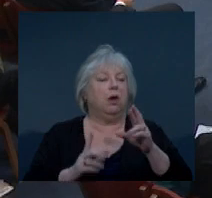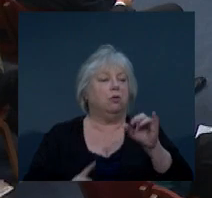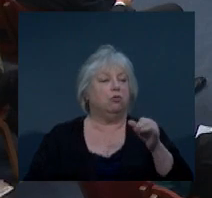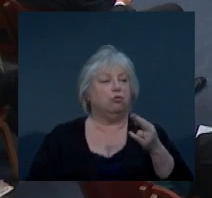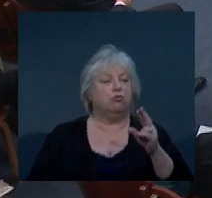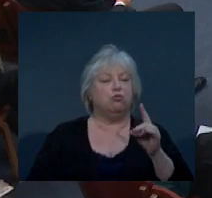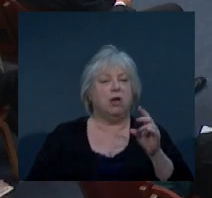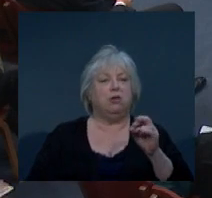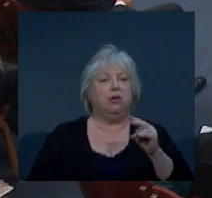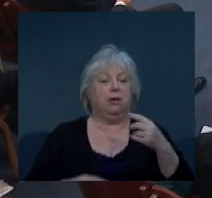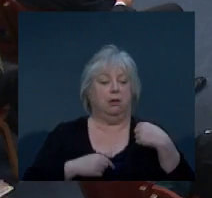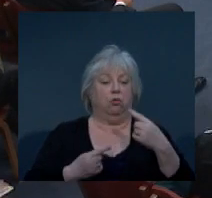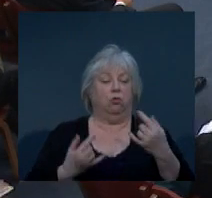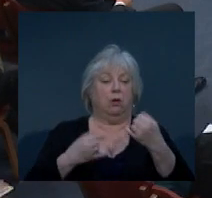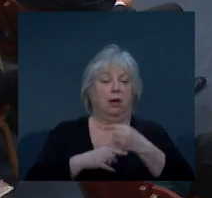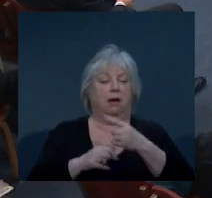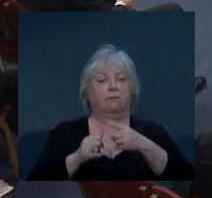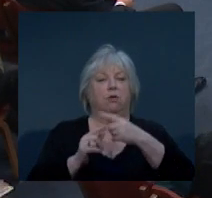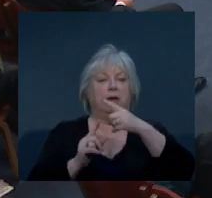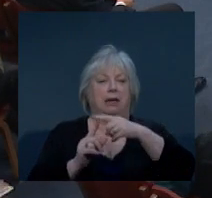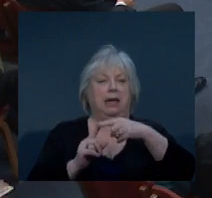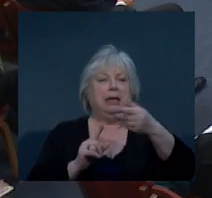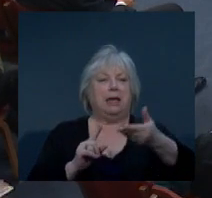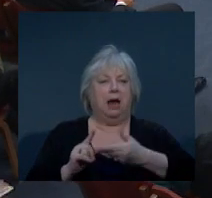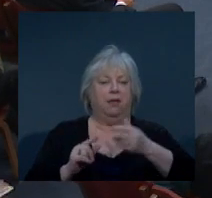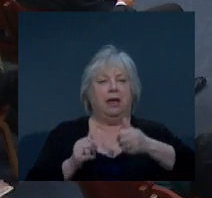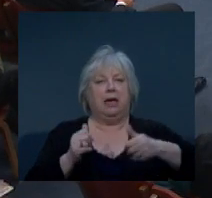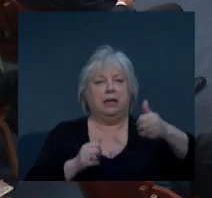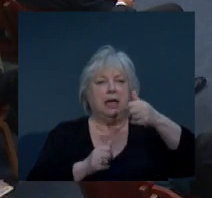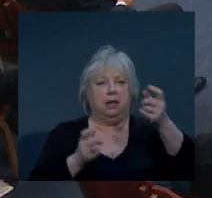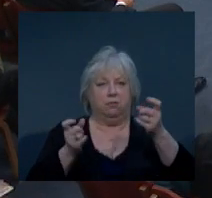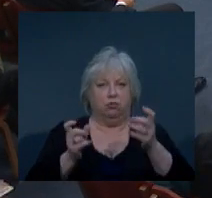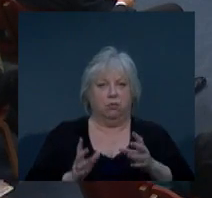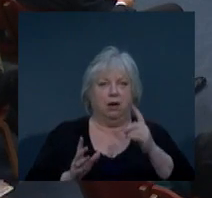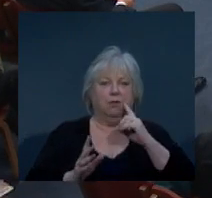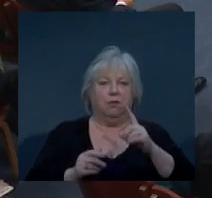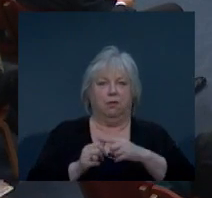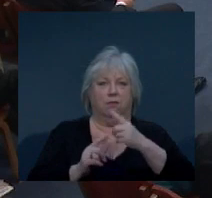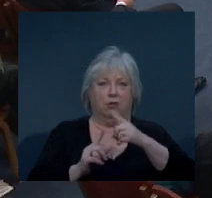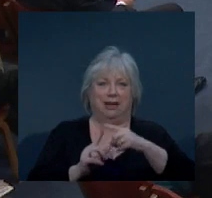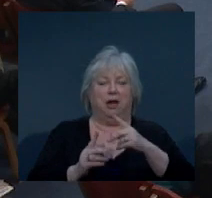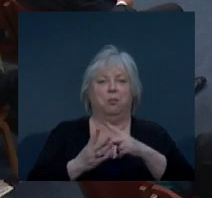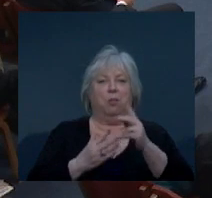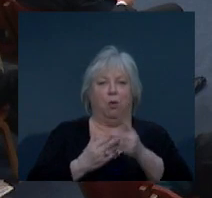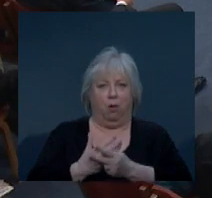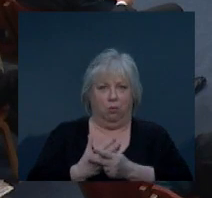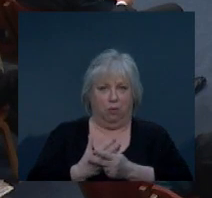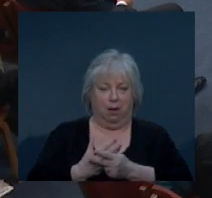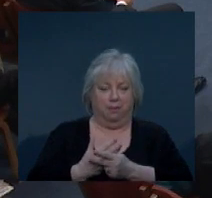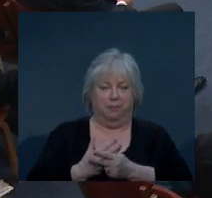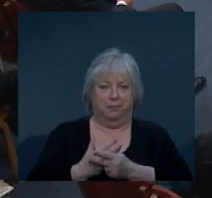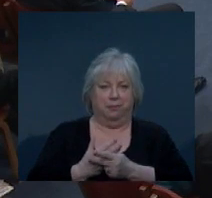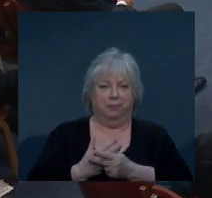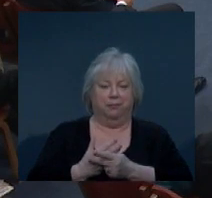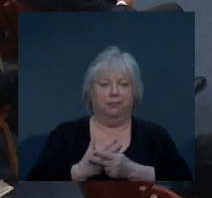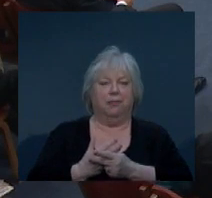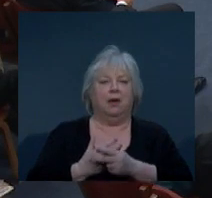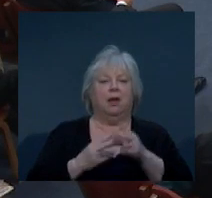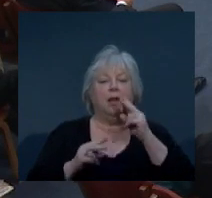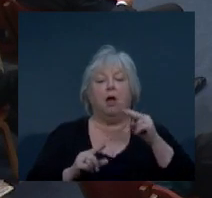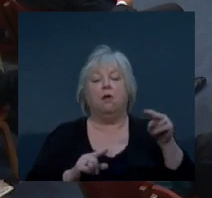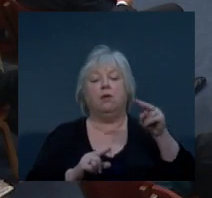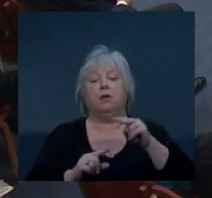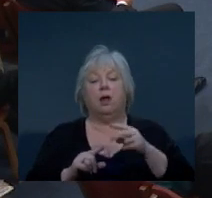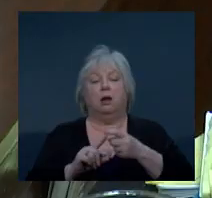to date, the way it has worked, First Tee has hired the executive director for the First Tee program. The oversight